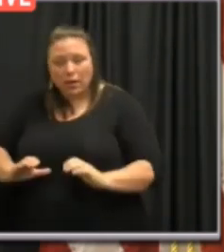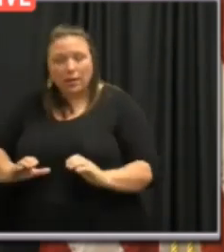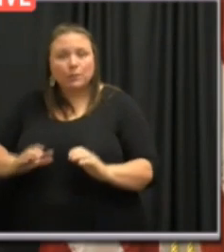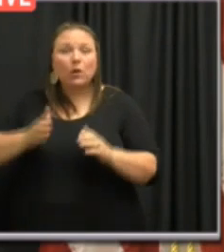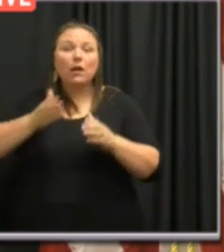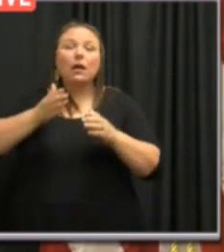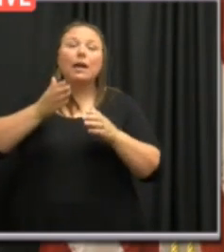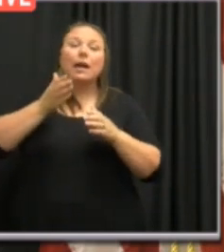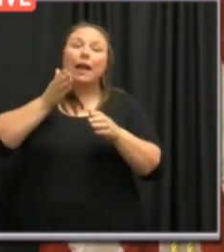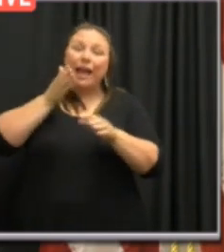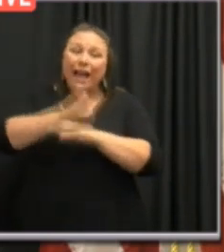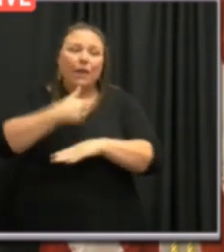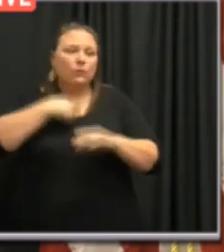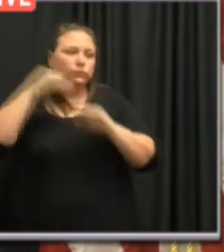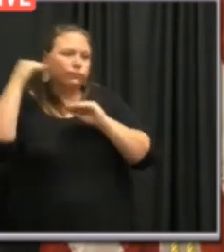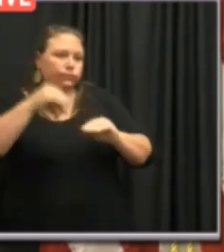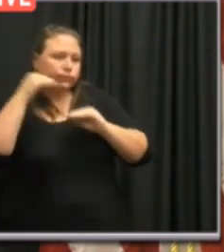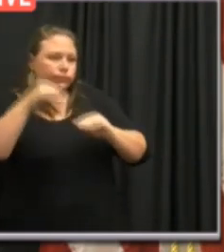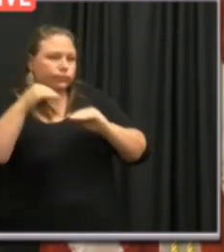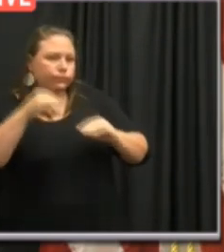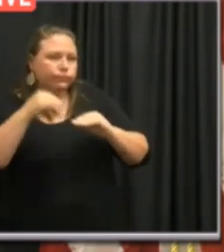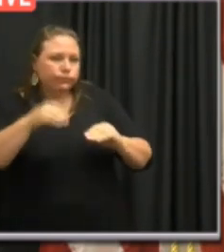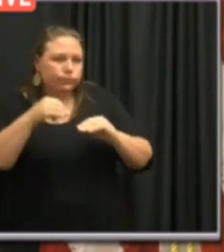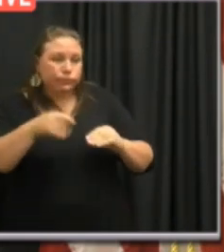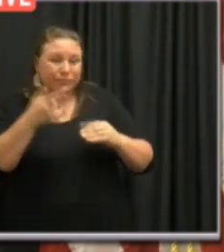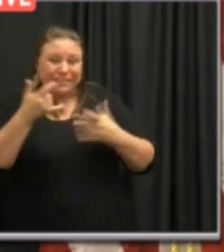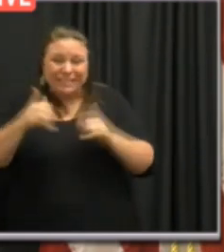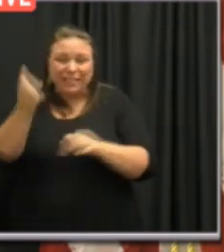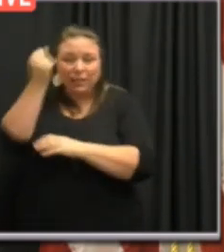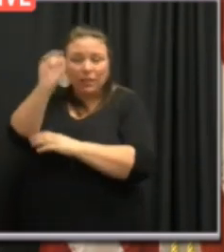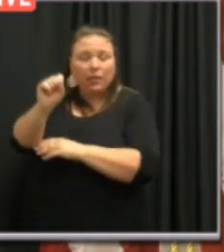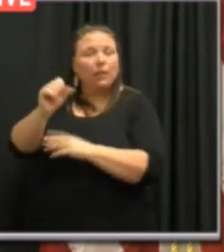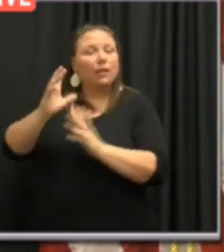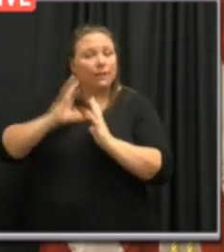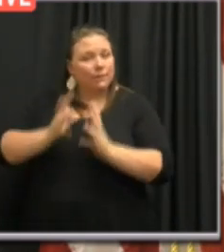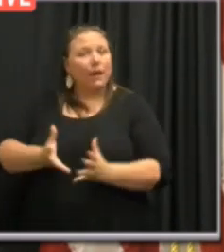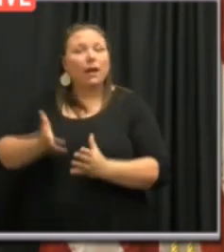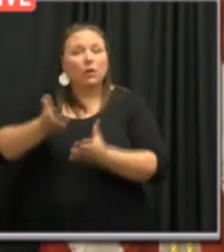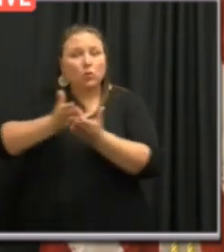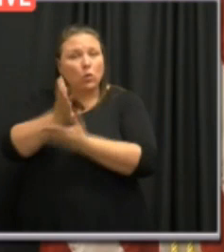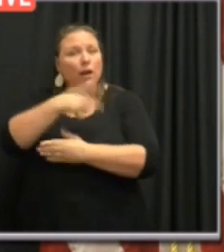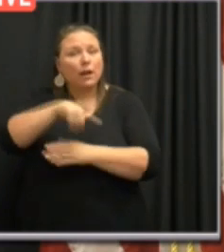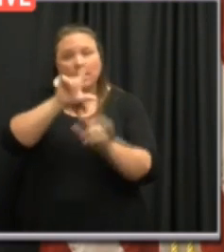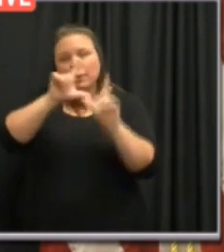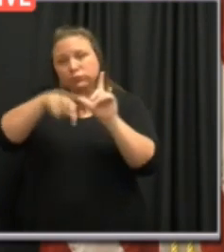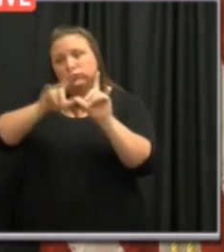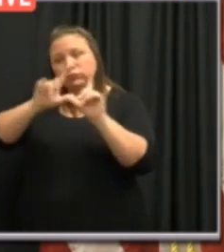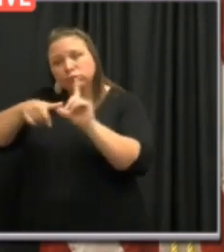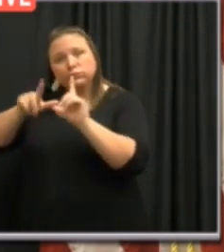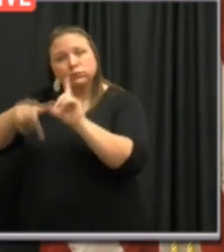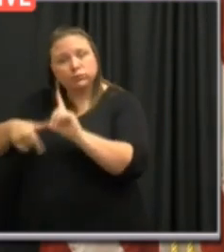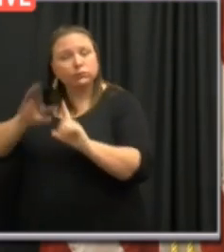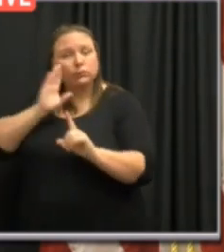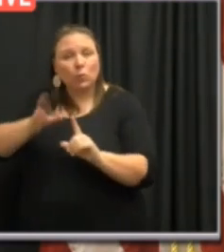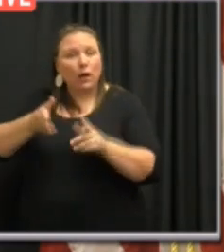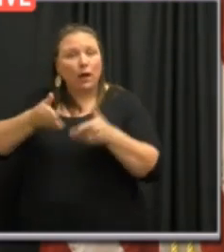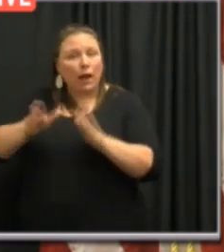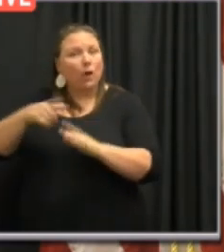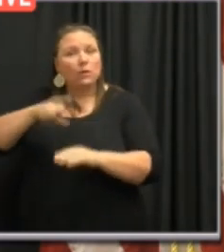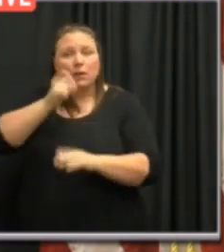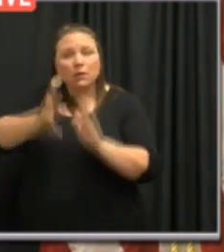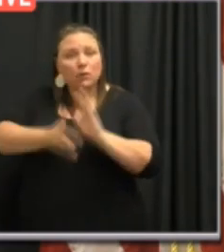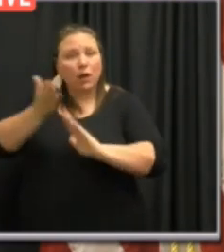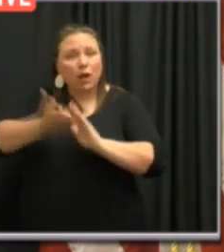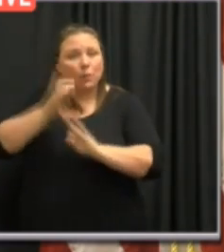of education, then of course it is the right of the Public Health Department to pull all of its permits, allowing it to operate as a